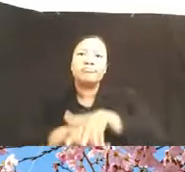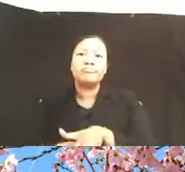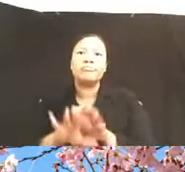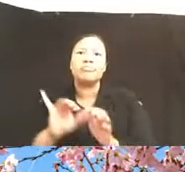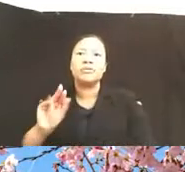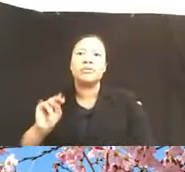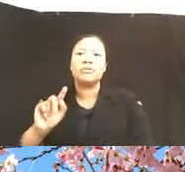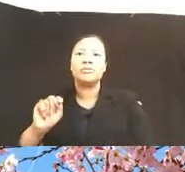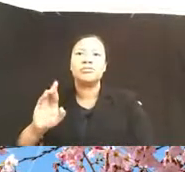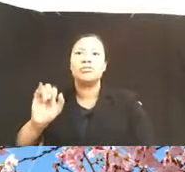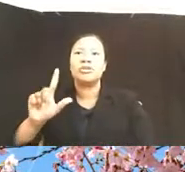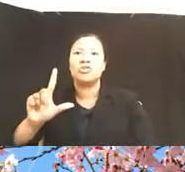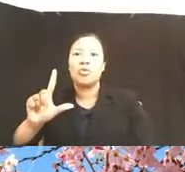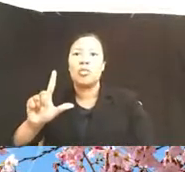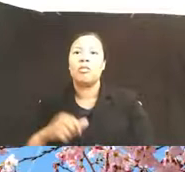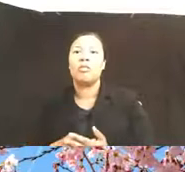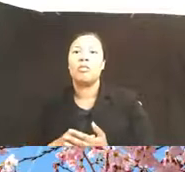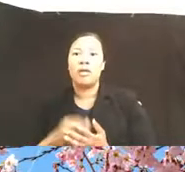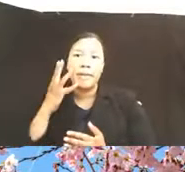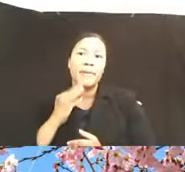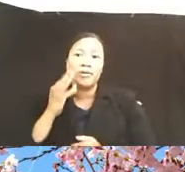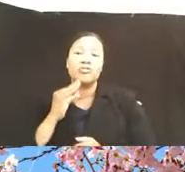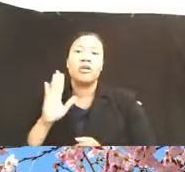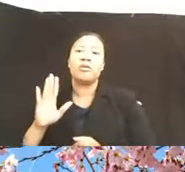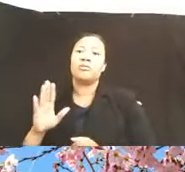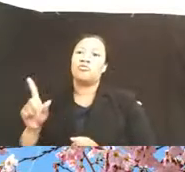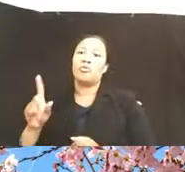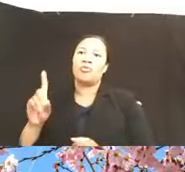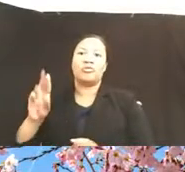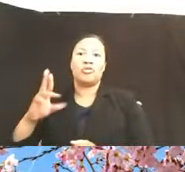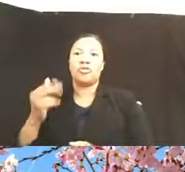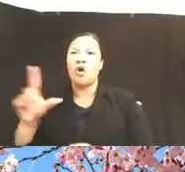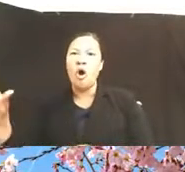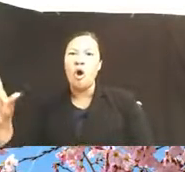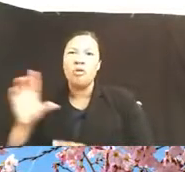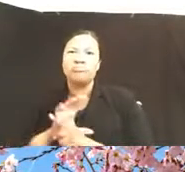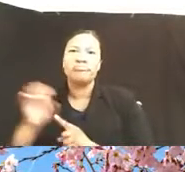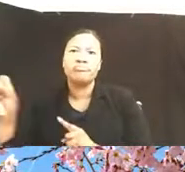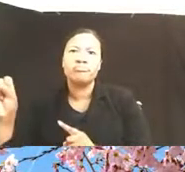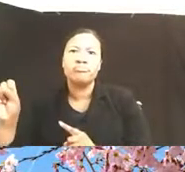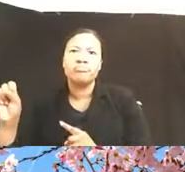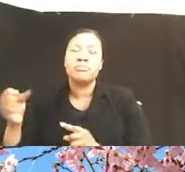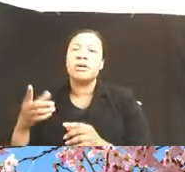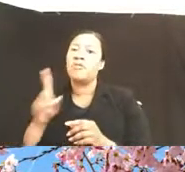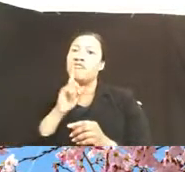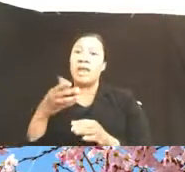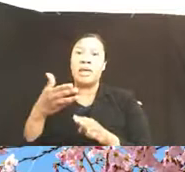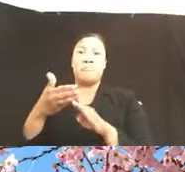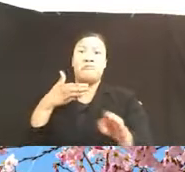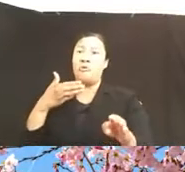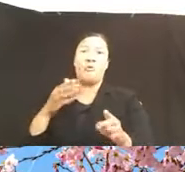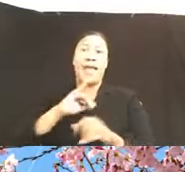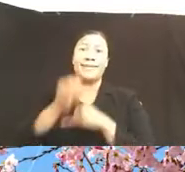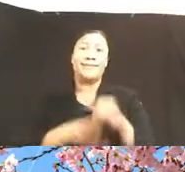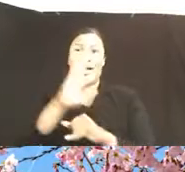by embodied lives. Dr. Hall was ahead of her time. That is before the cultural turn in international